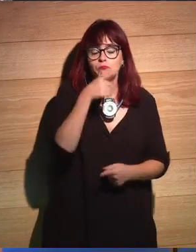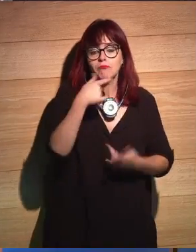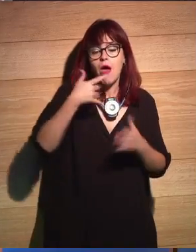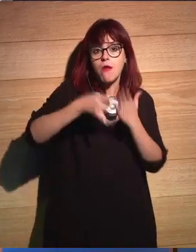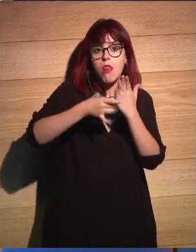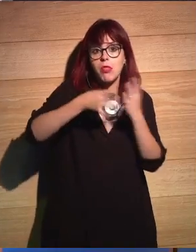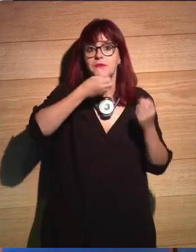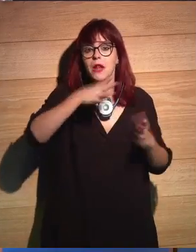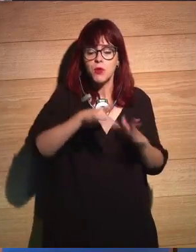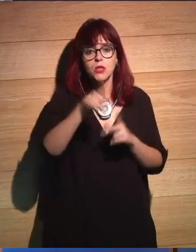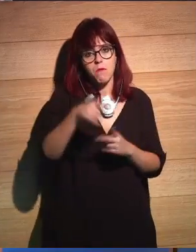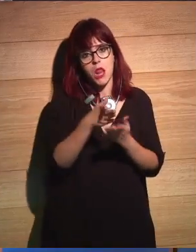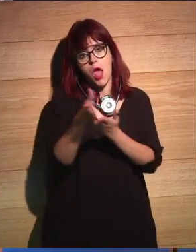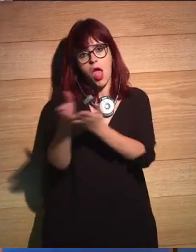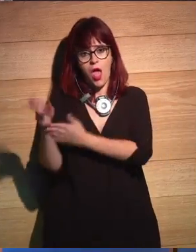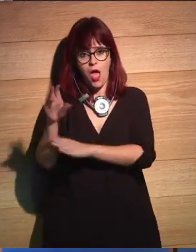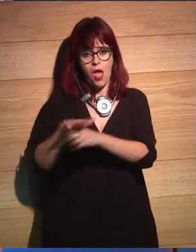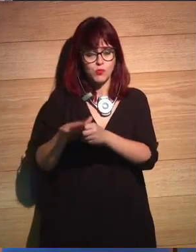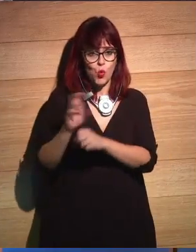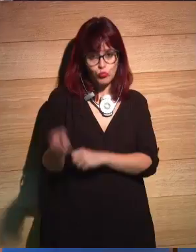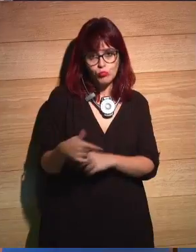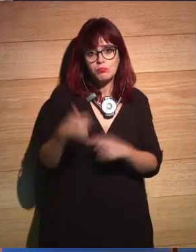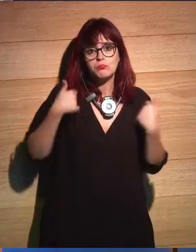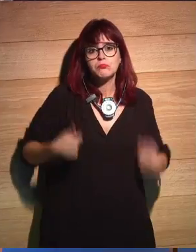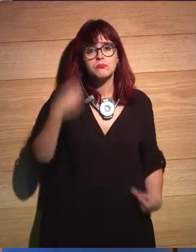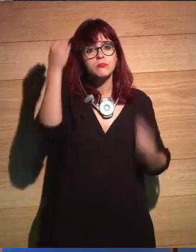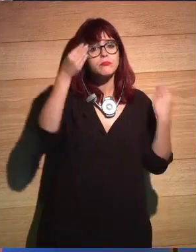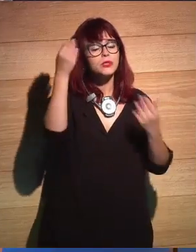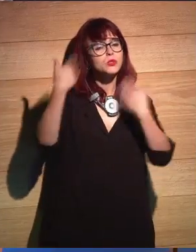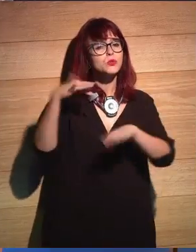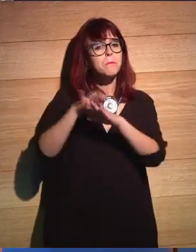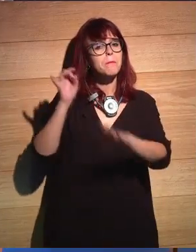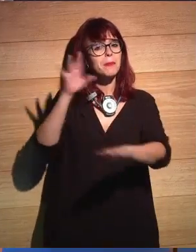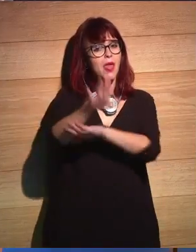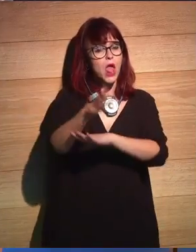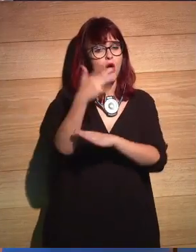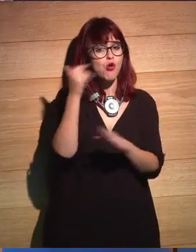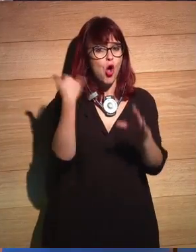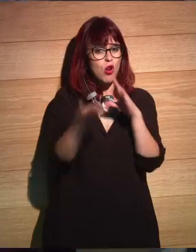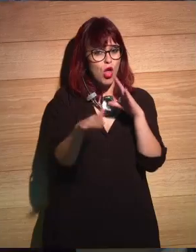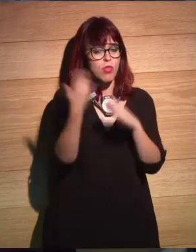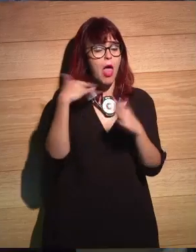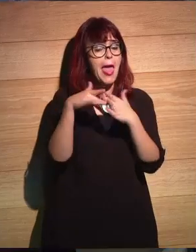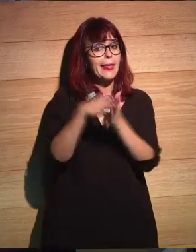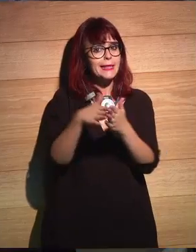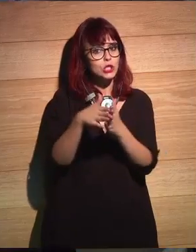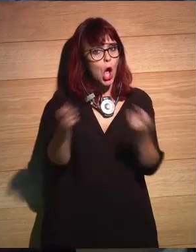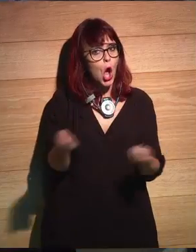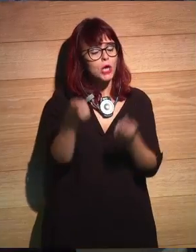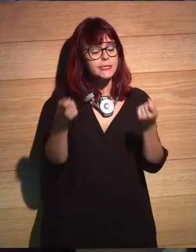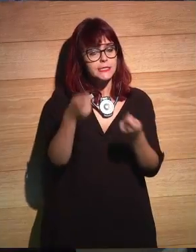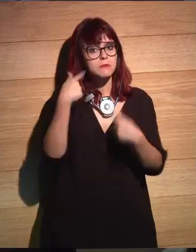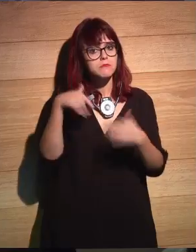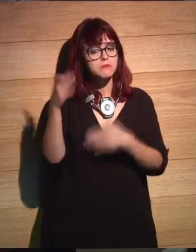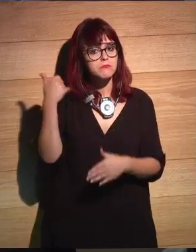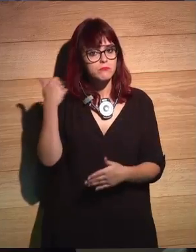I was sending it in the mail to a publisher, and people in the